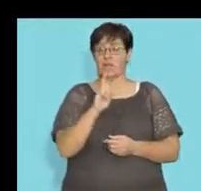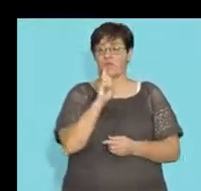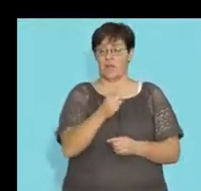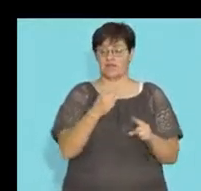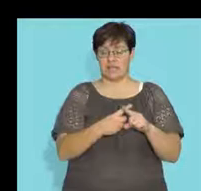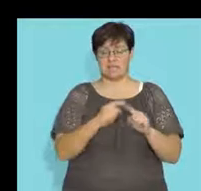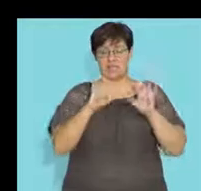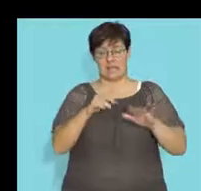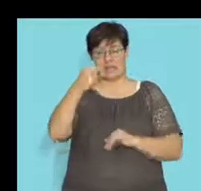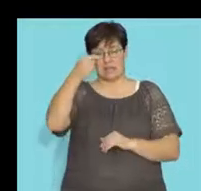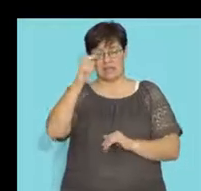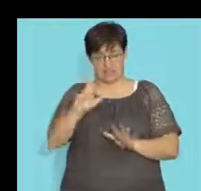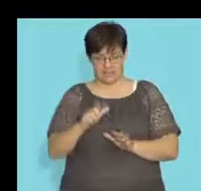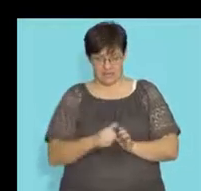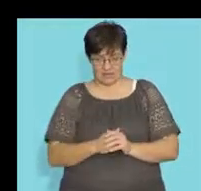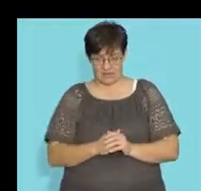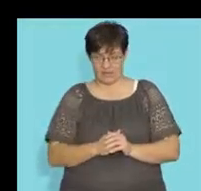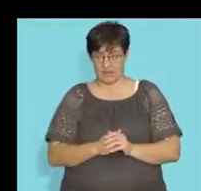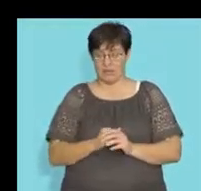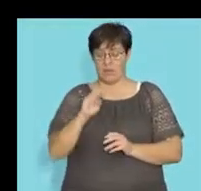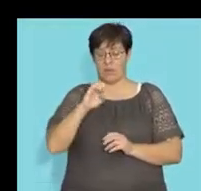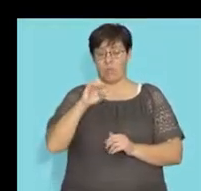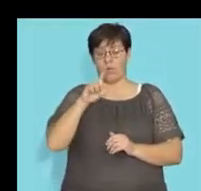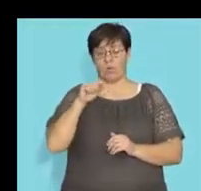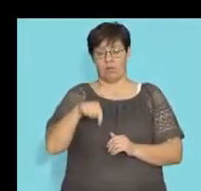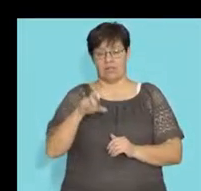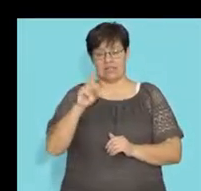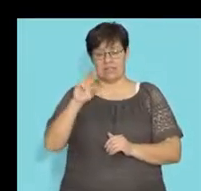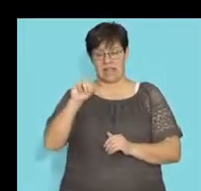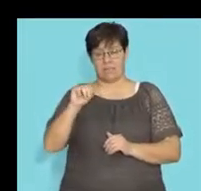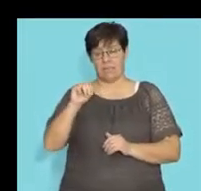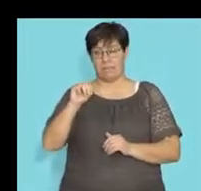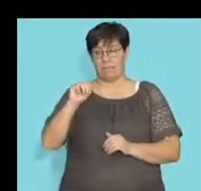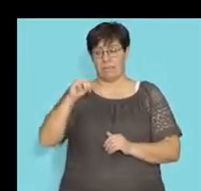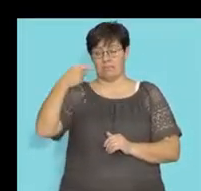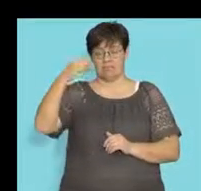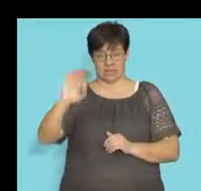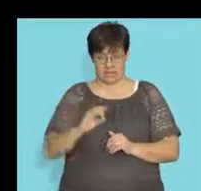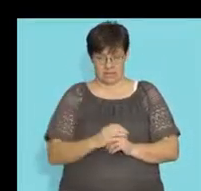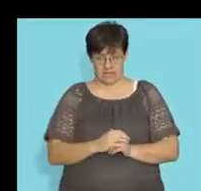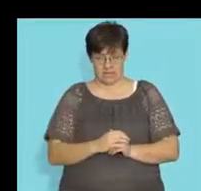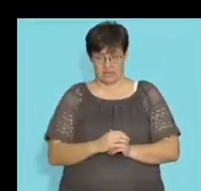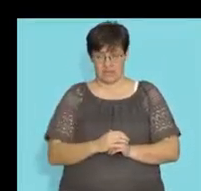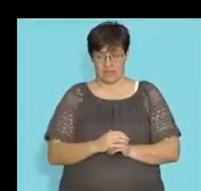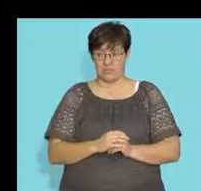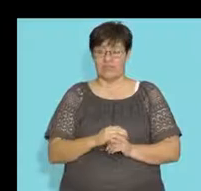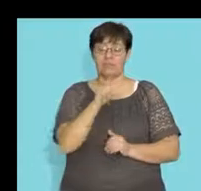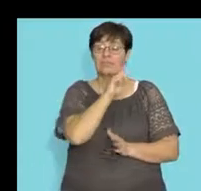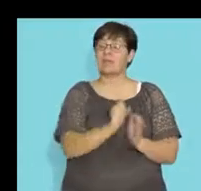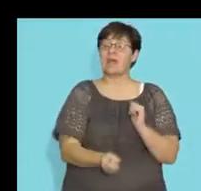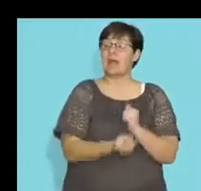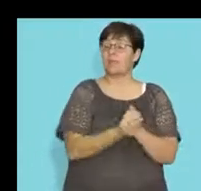a concentration of 1 times 10 to the power minus 7 moles per decimeters